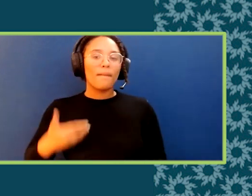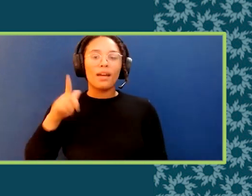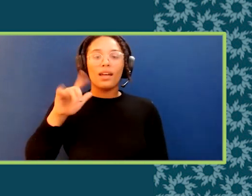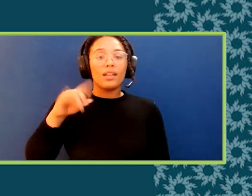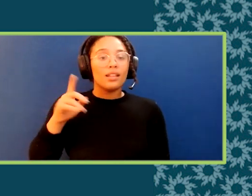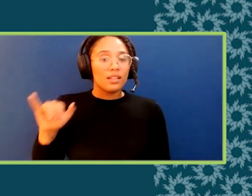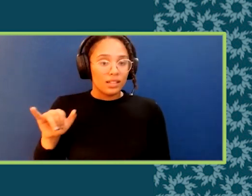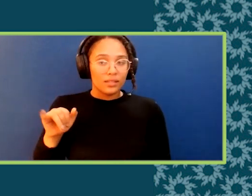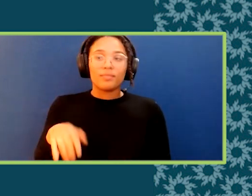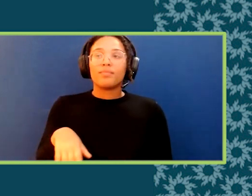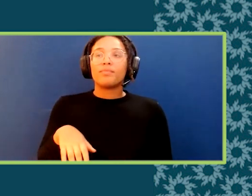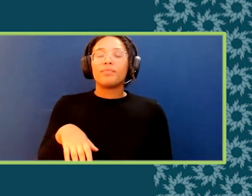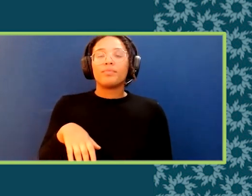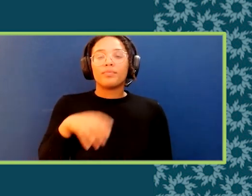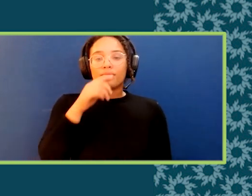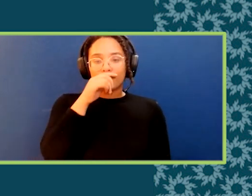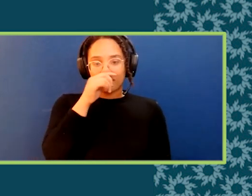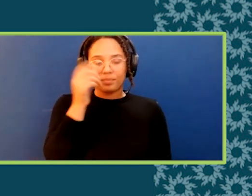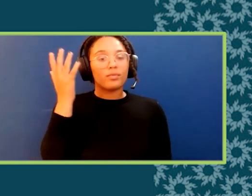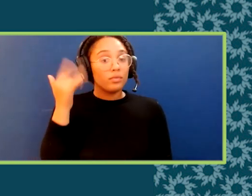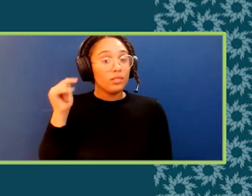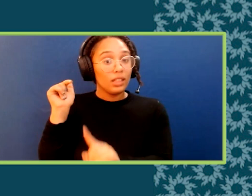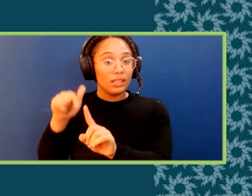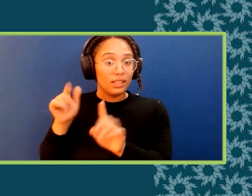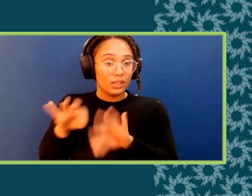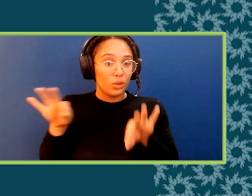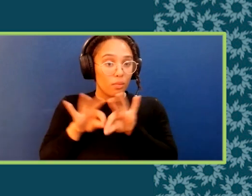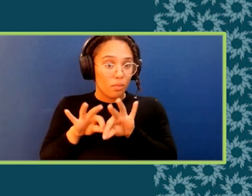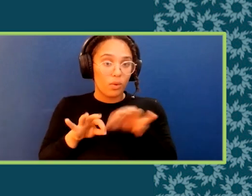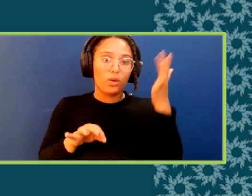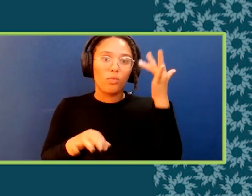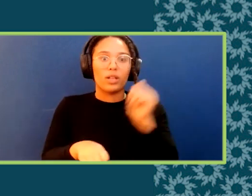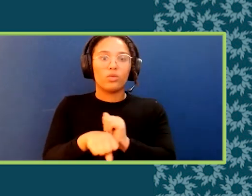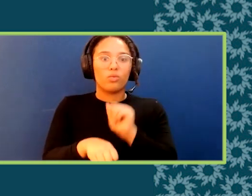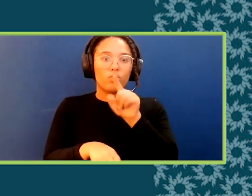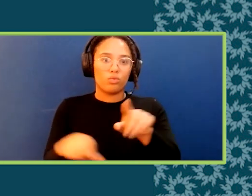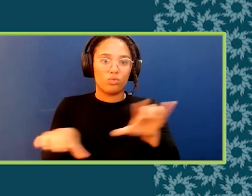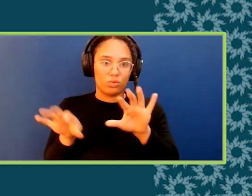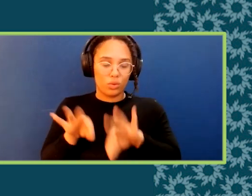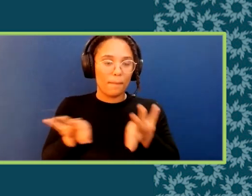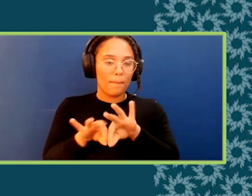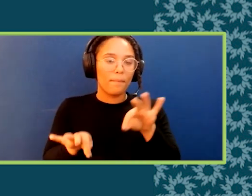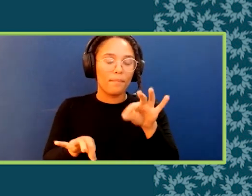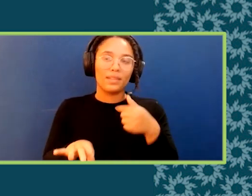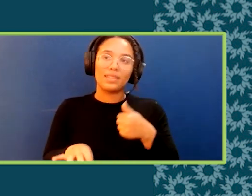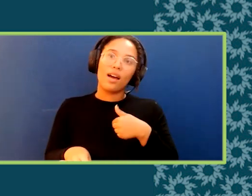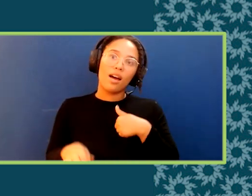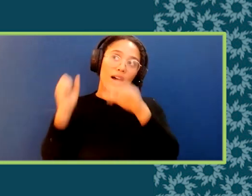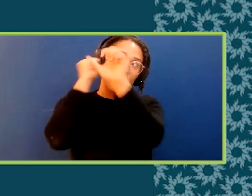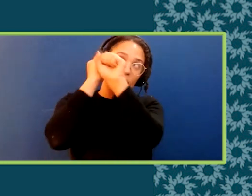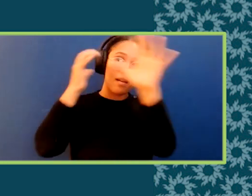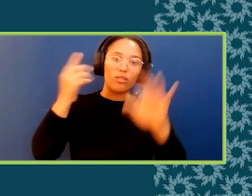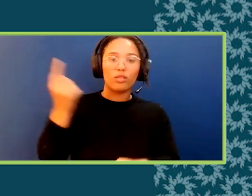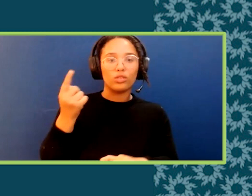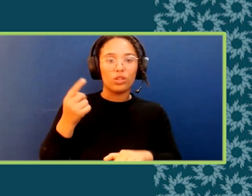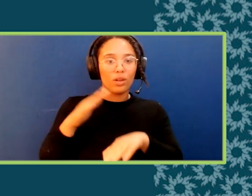why I think this is so important and the work that you do is so important is that I imagine there's somebody on this call today or